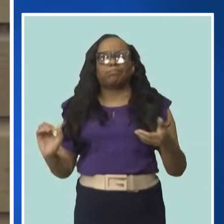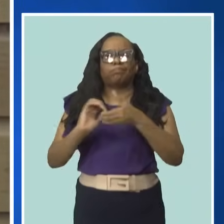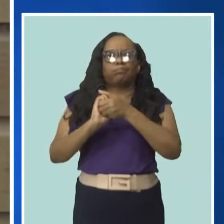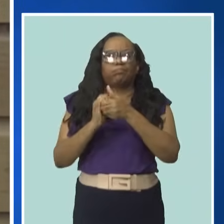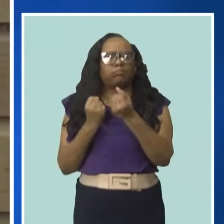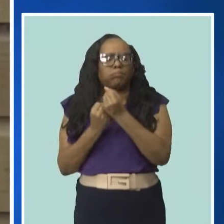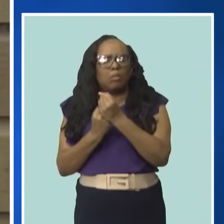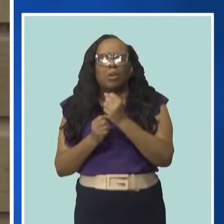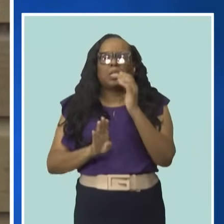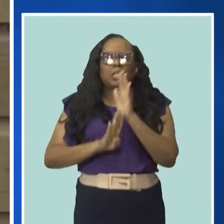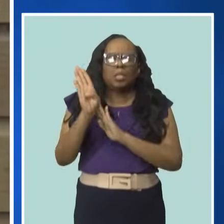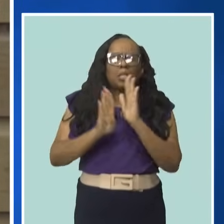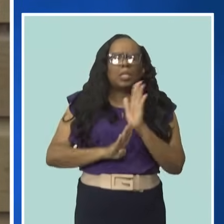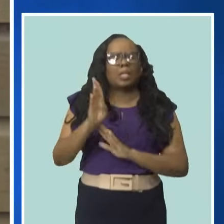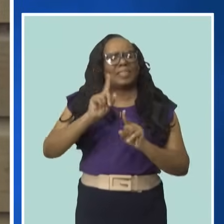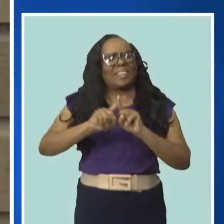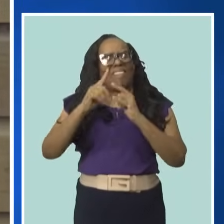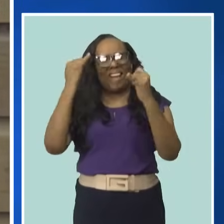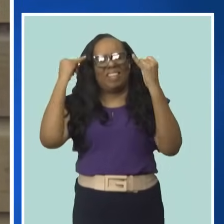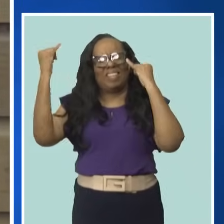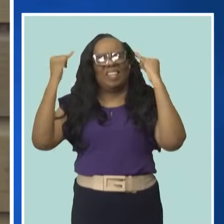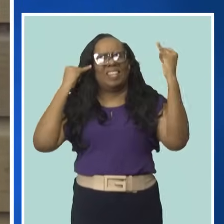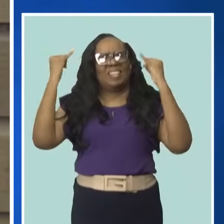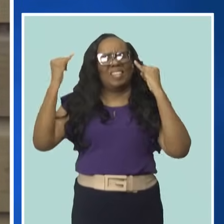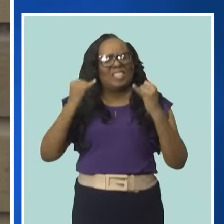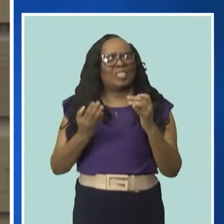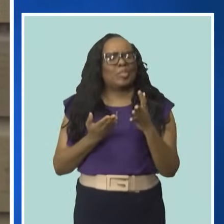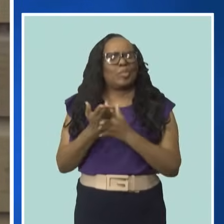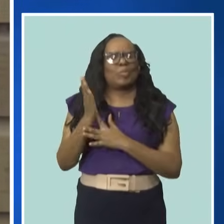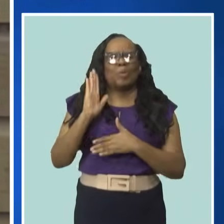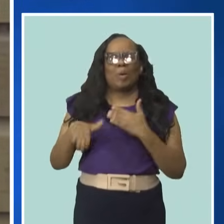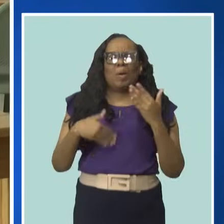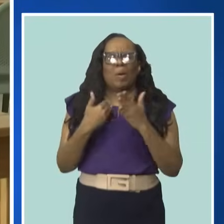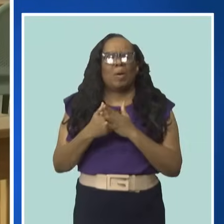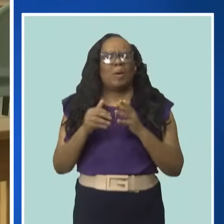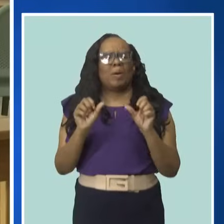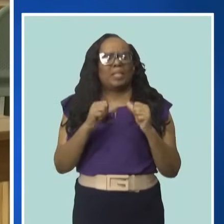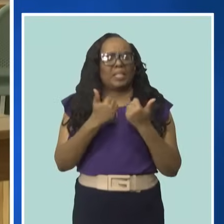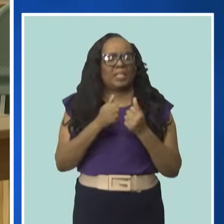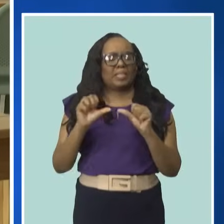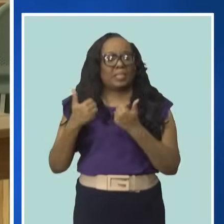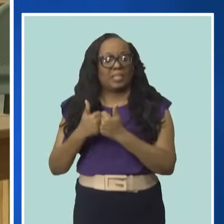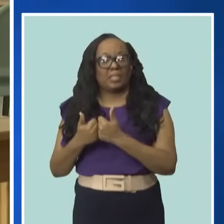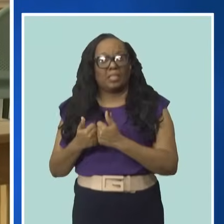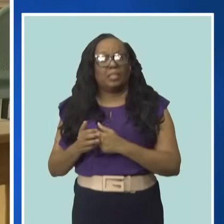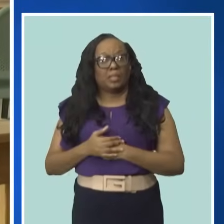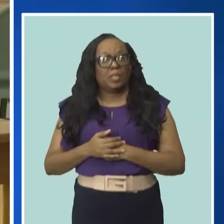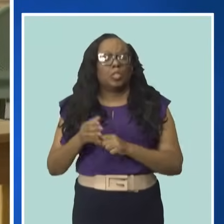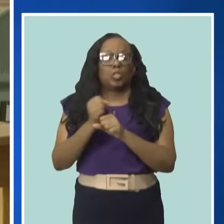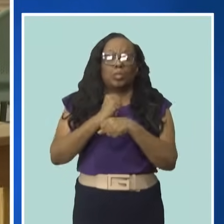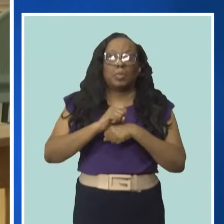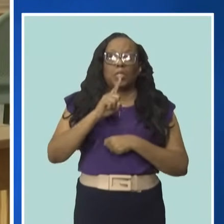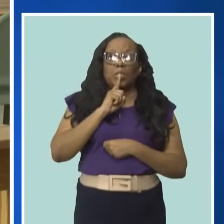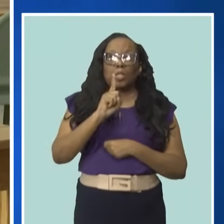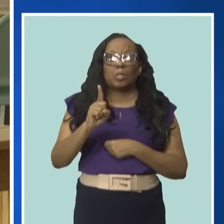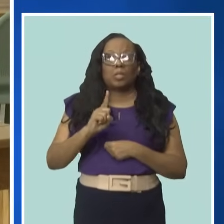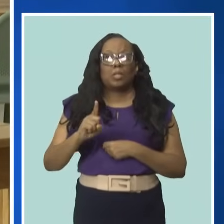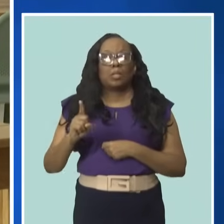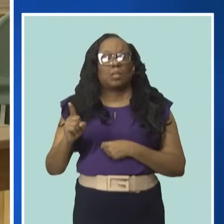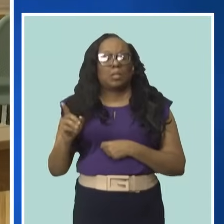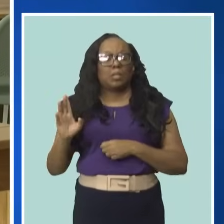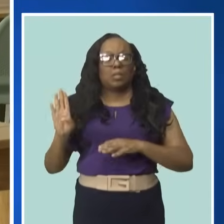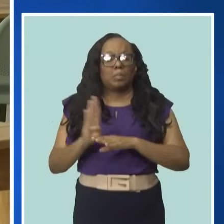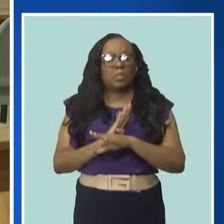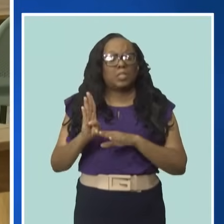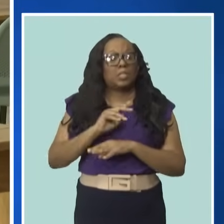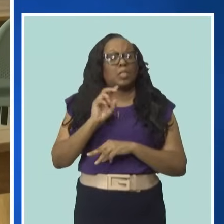the development initiatives that are being undertaken by all of the development agencies to ensure that we have businesses that are not world-class in